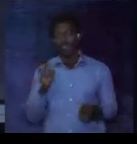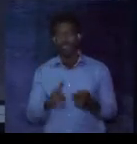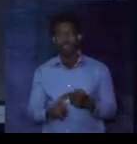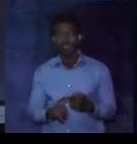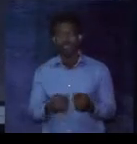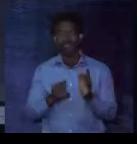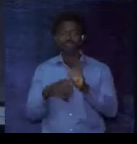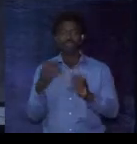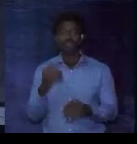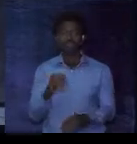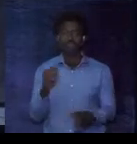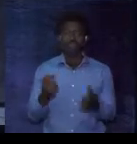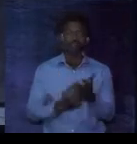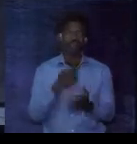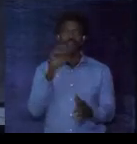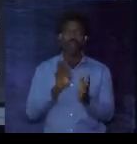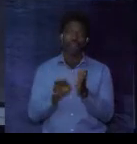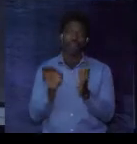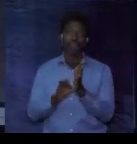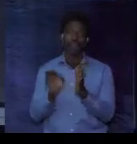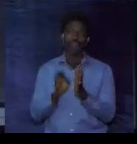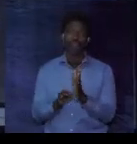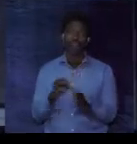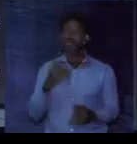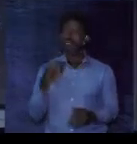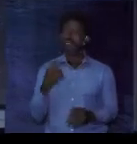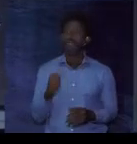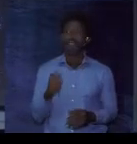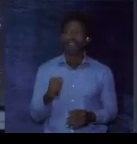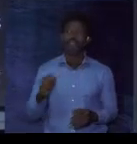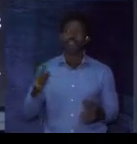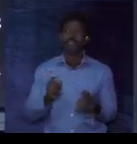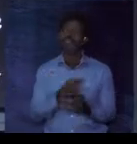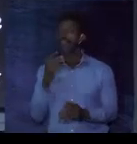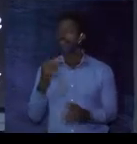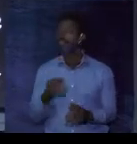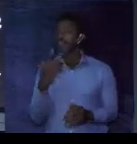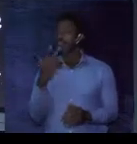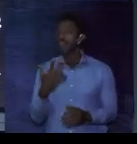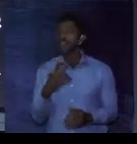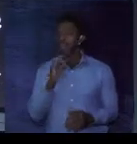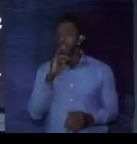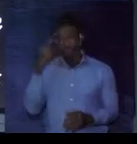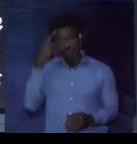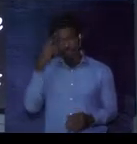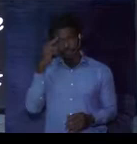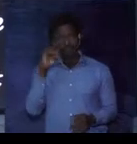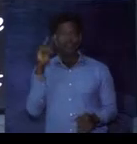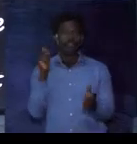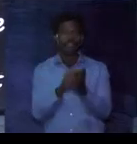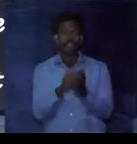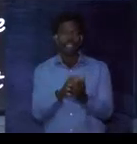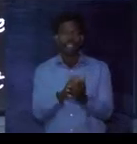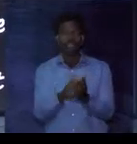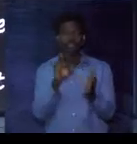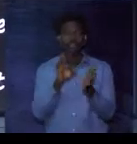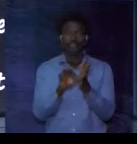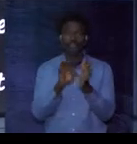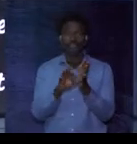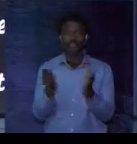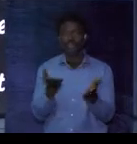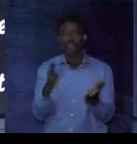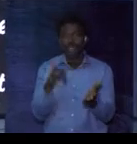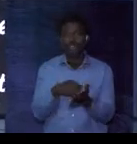the right to represent the ones count. So the next digit represents what we call the thousands